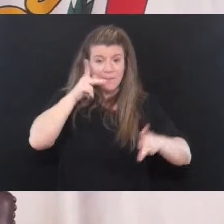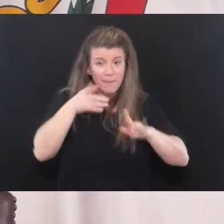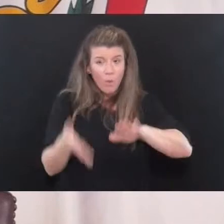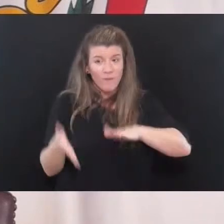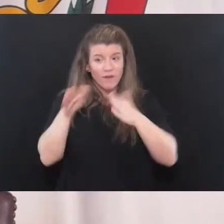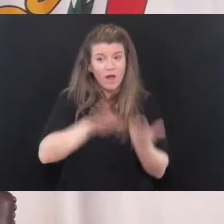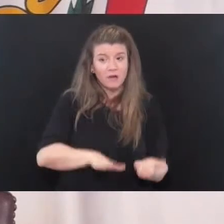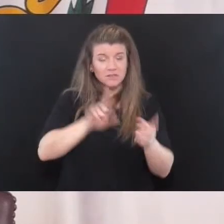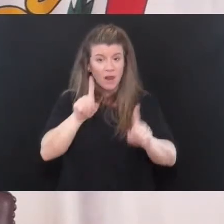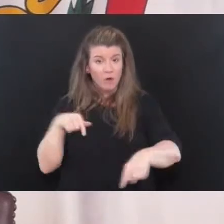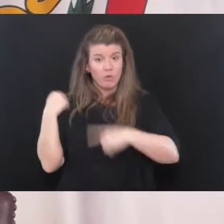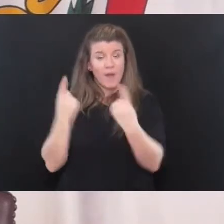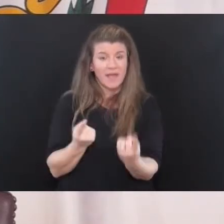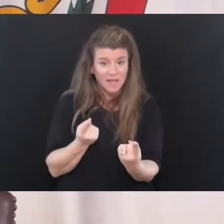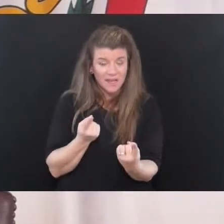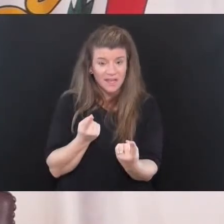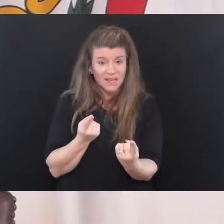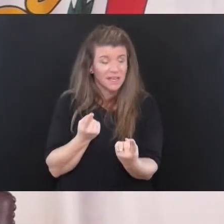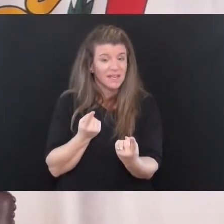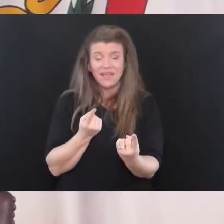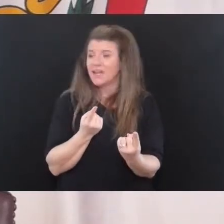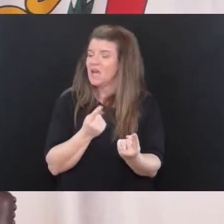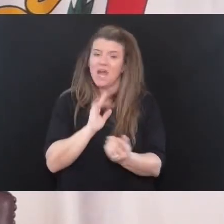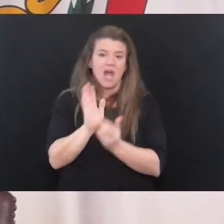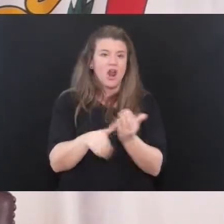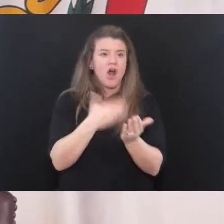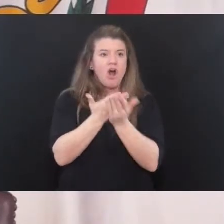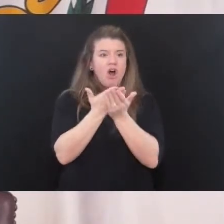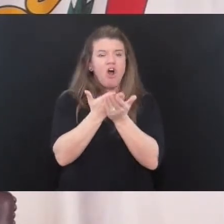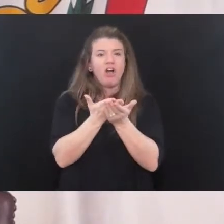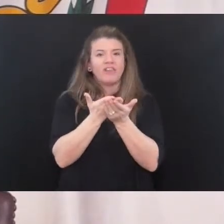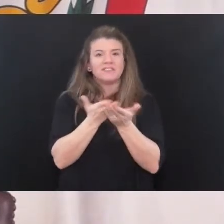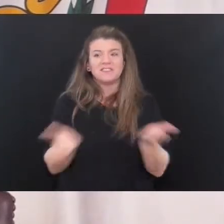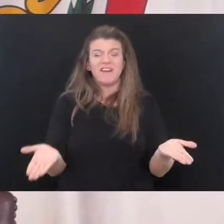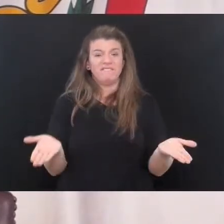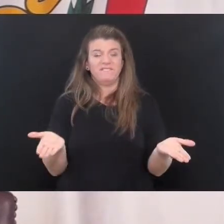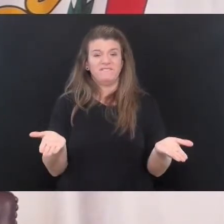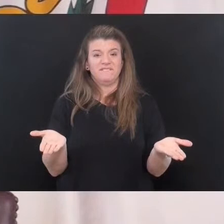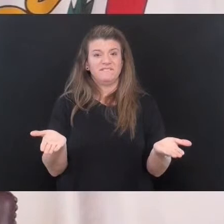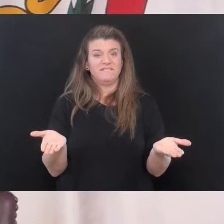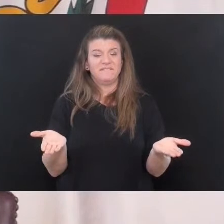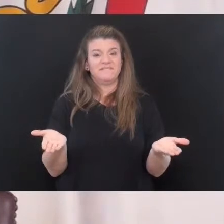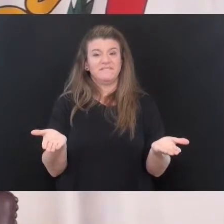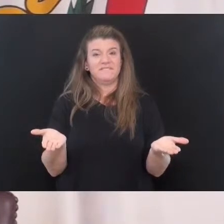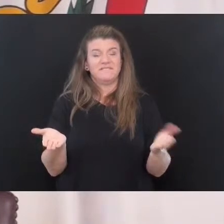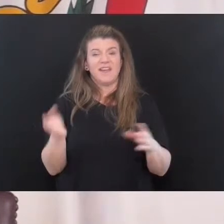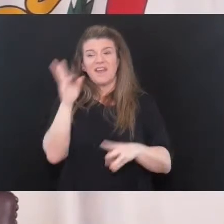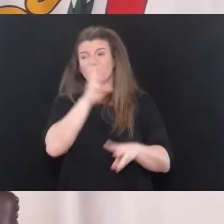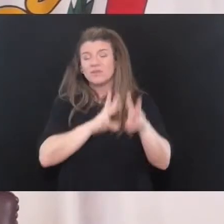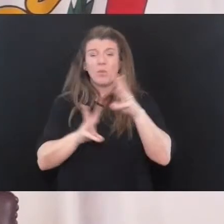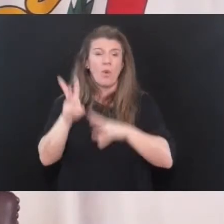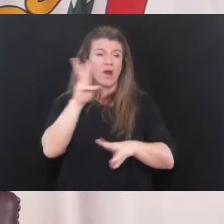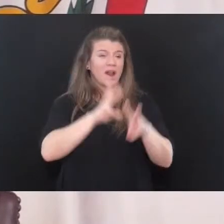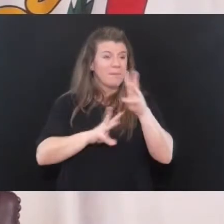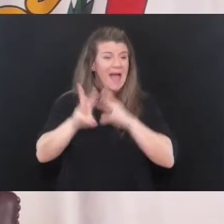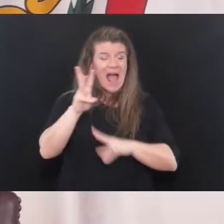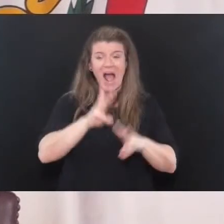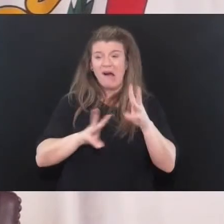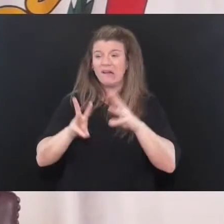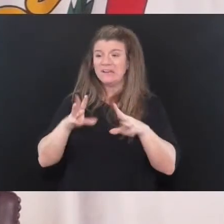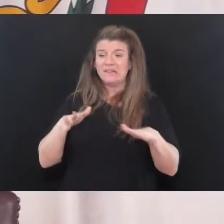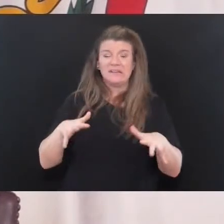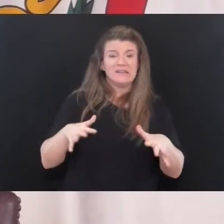the way and all the stuff that everybody's just worried about and agonized